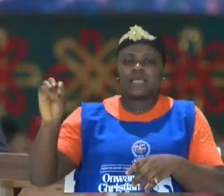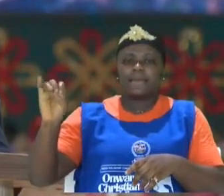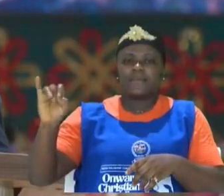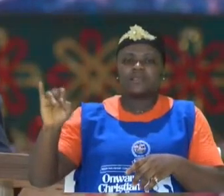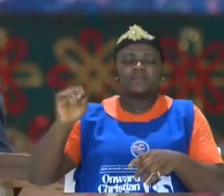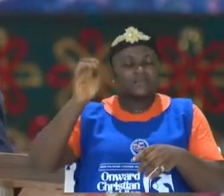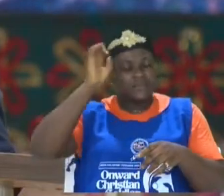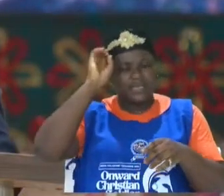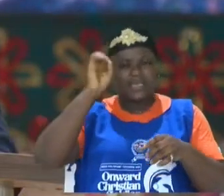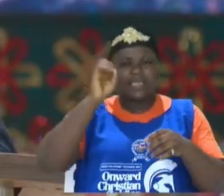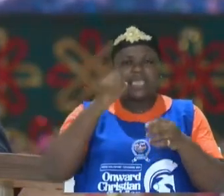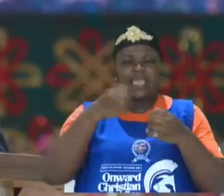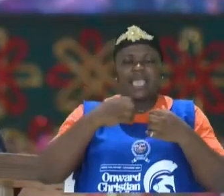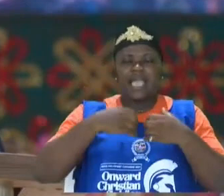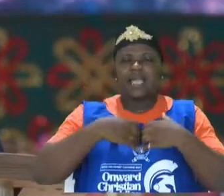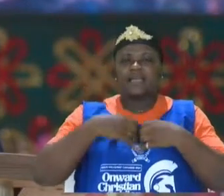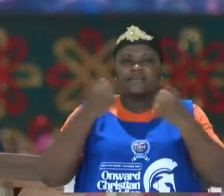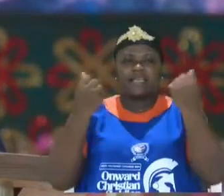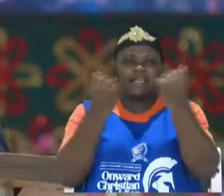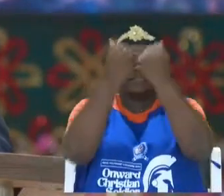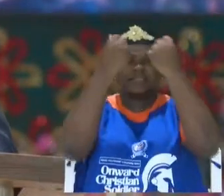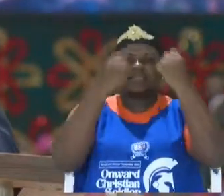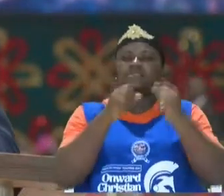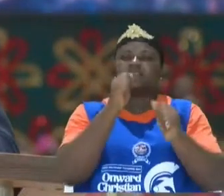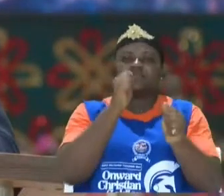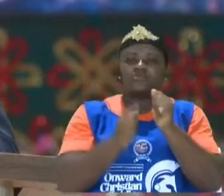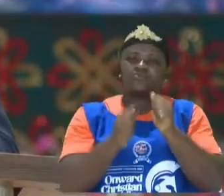accident which led to